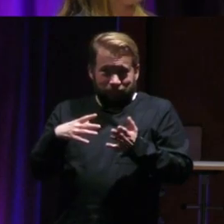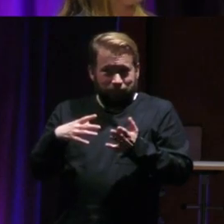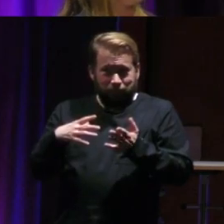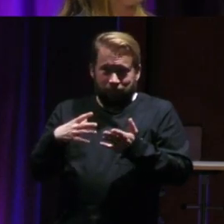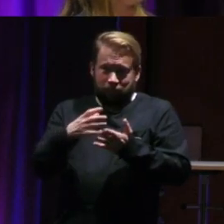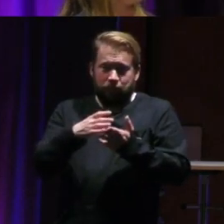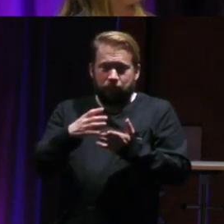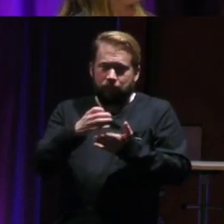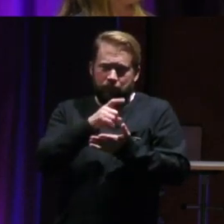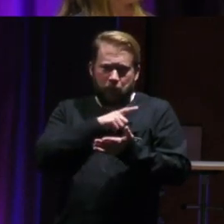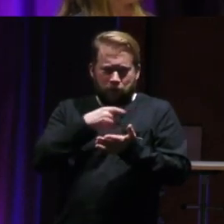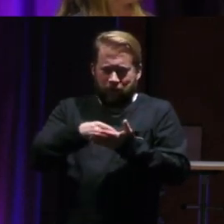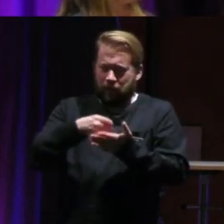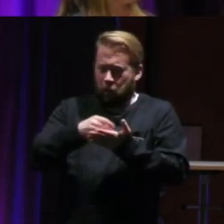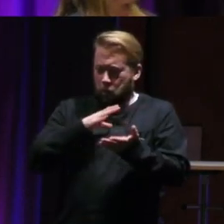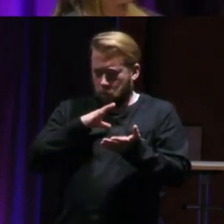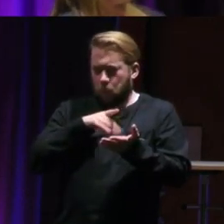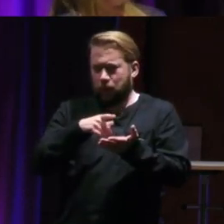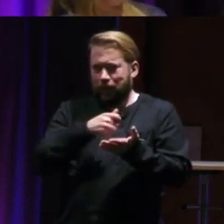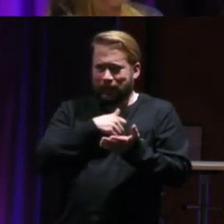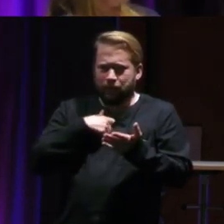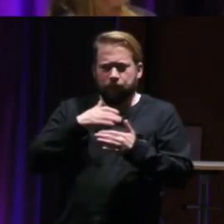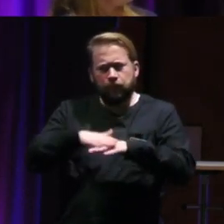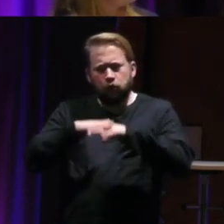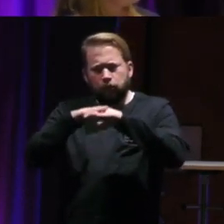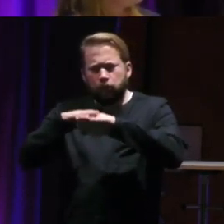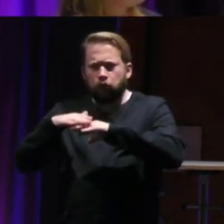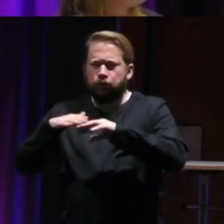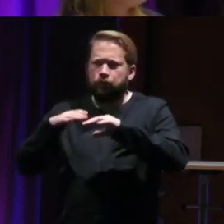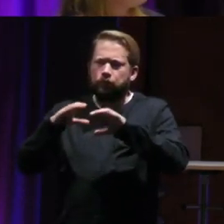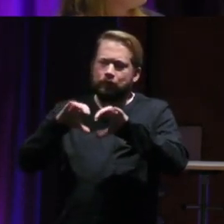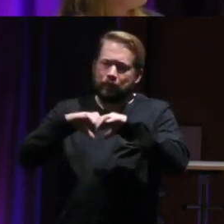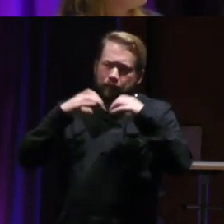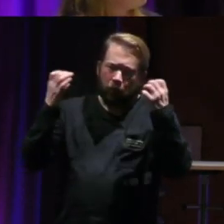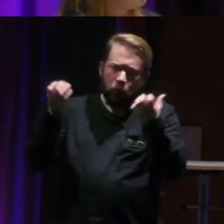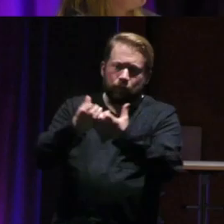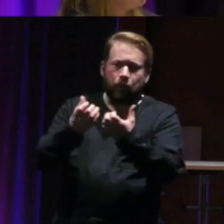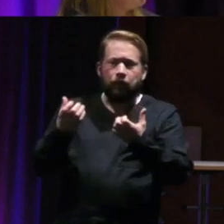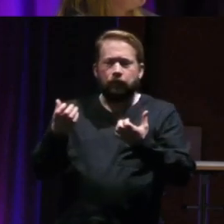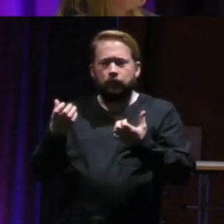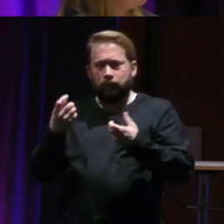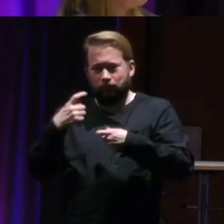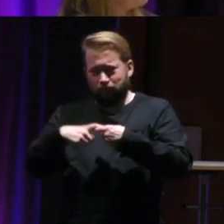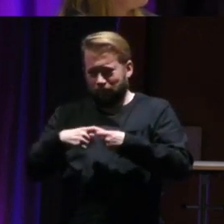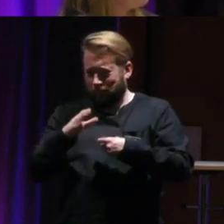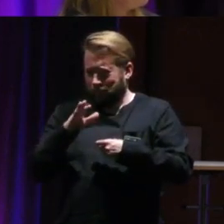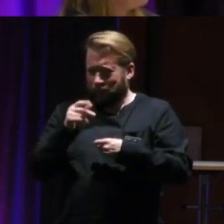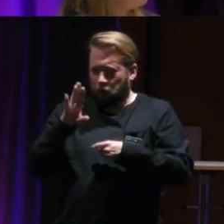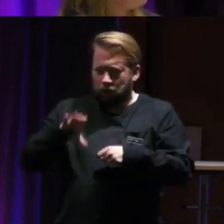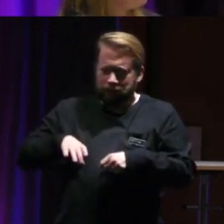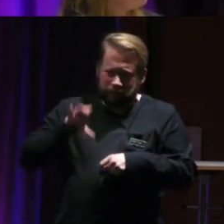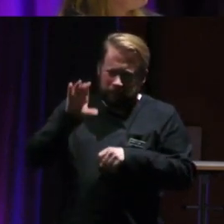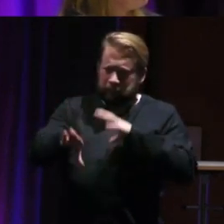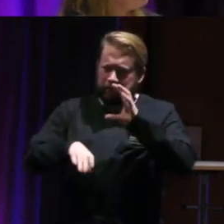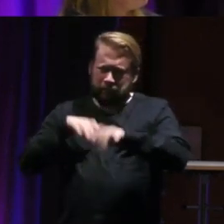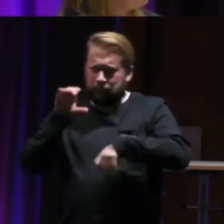gang, those who build those stadiums. Billions stolen. That's why it was